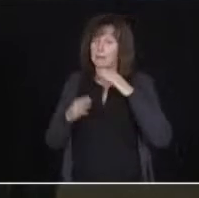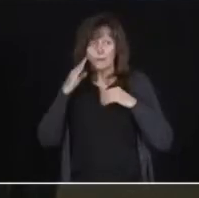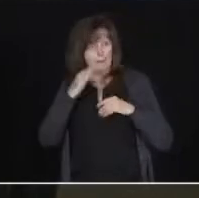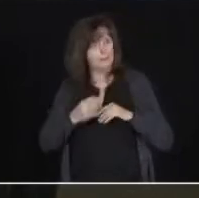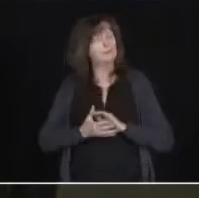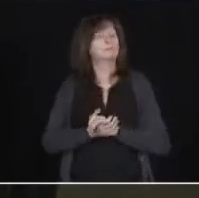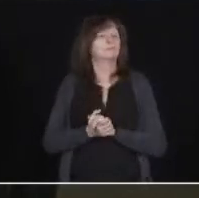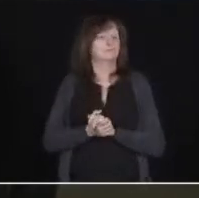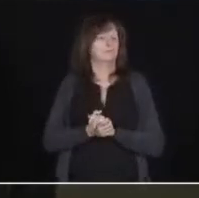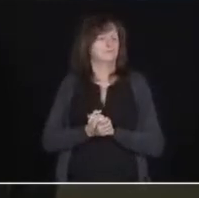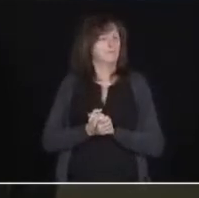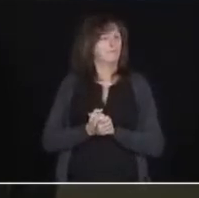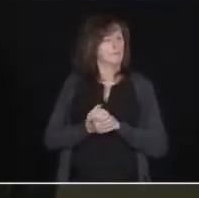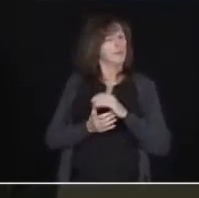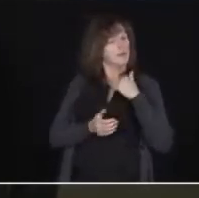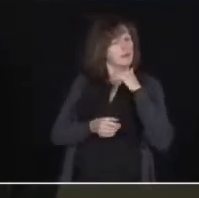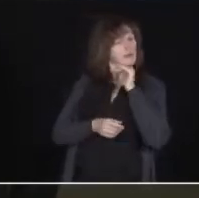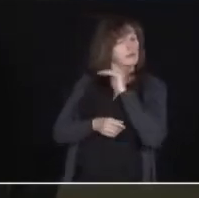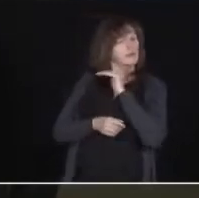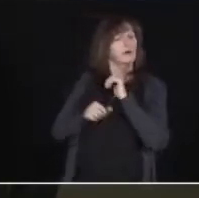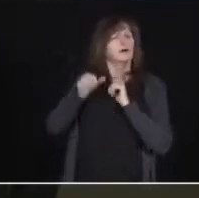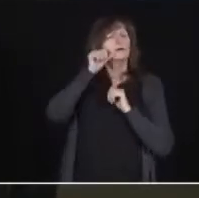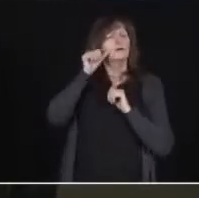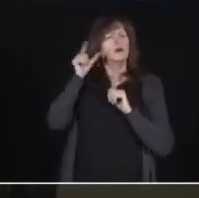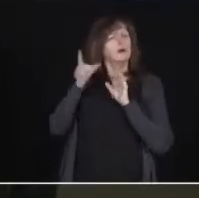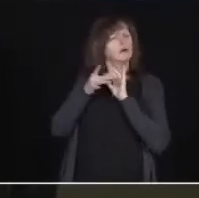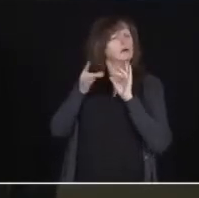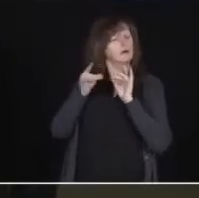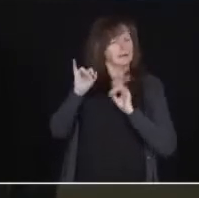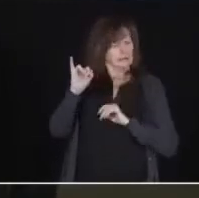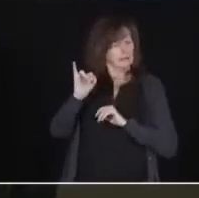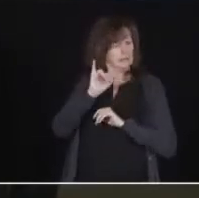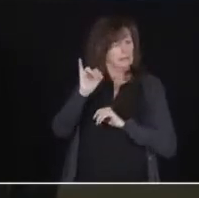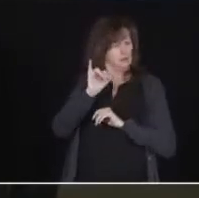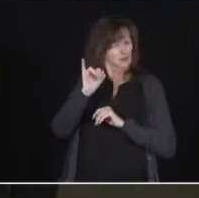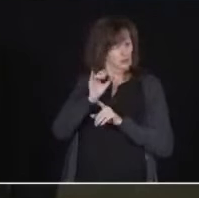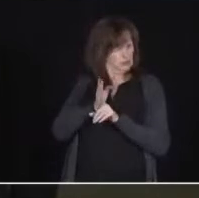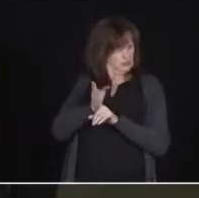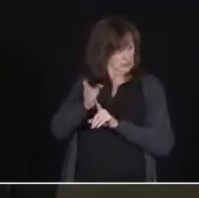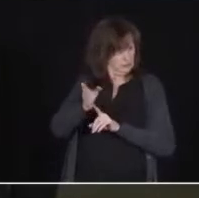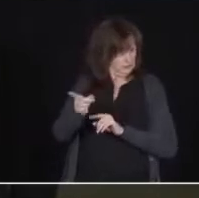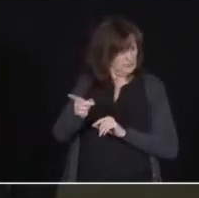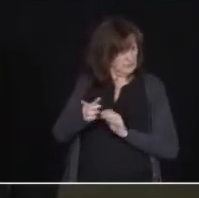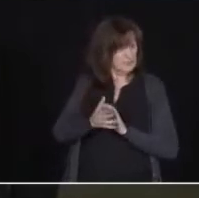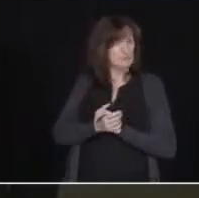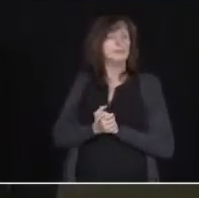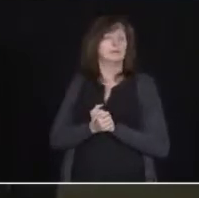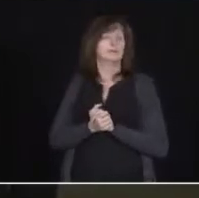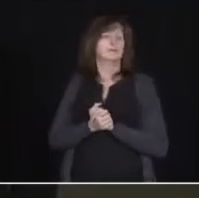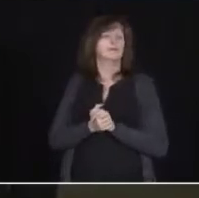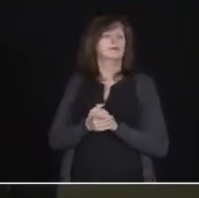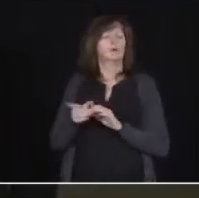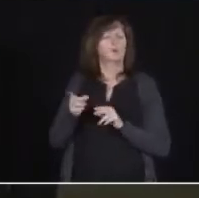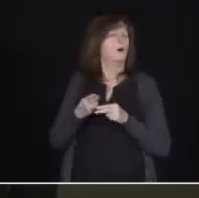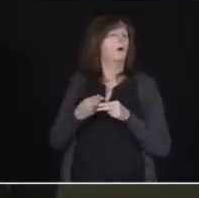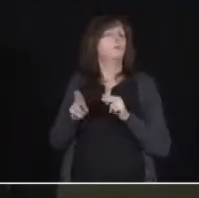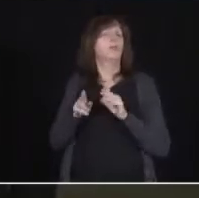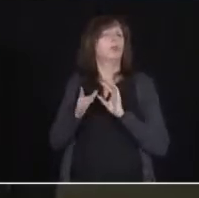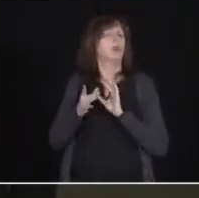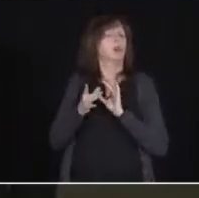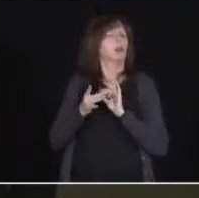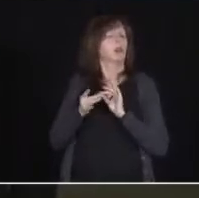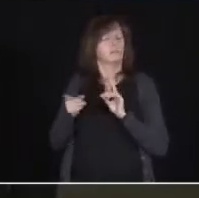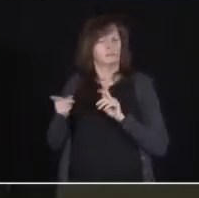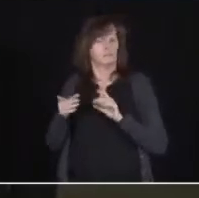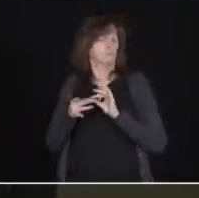to ask you about your comments yesterday about the insurance industry. They were very brief, and I'm hoping you can expand on them. You said you were firing a warning